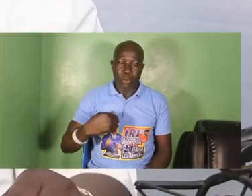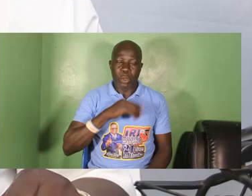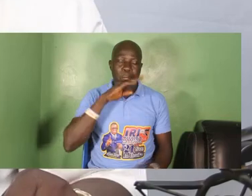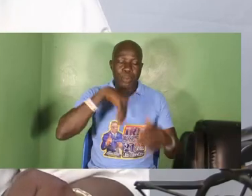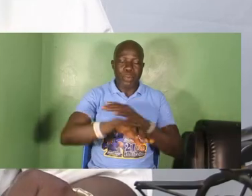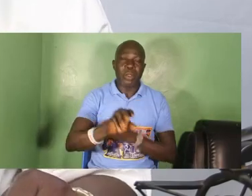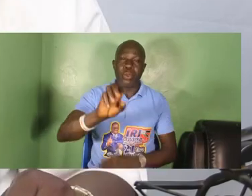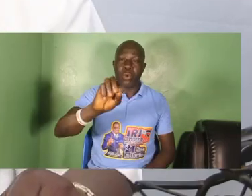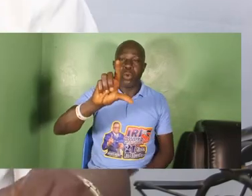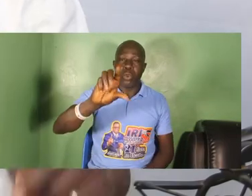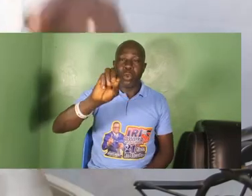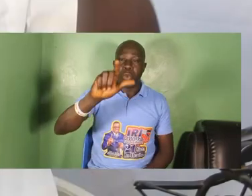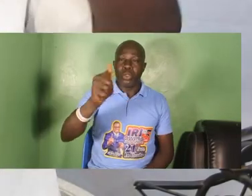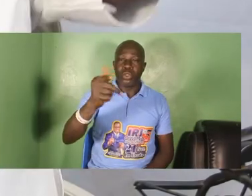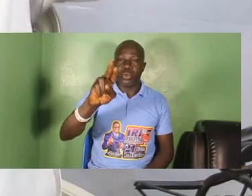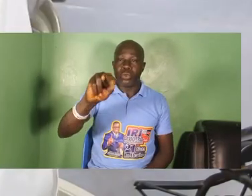12, we'll be at